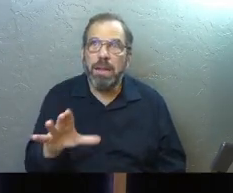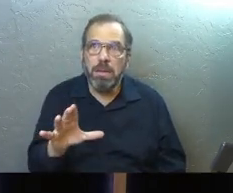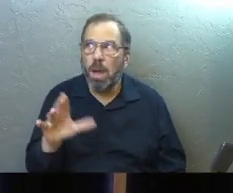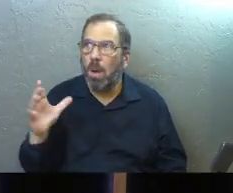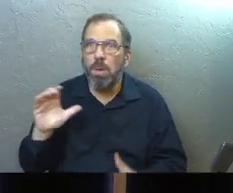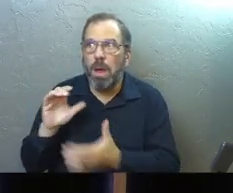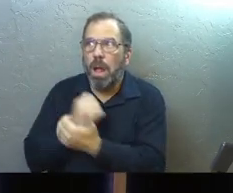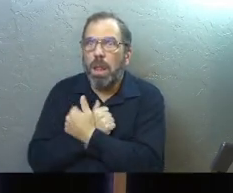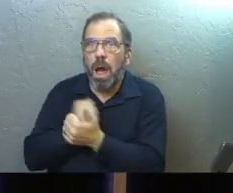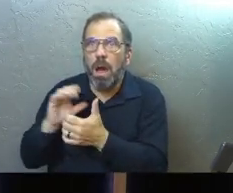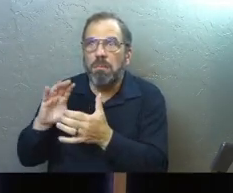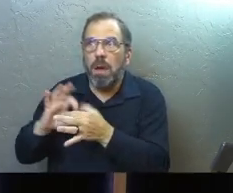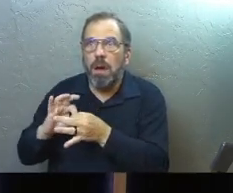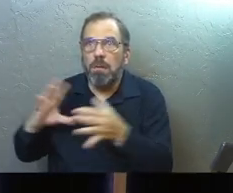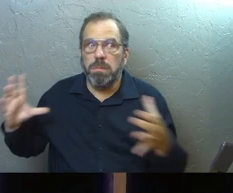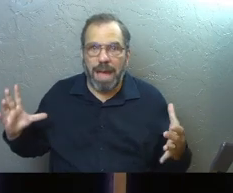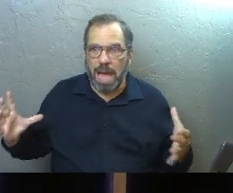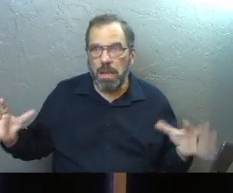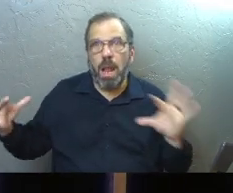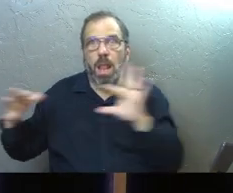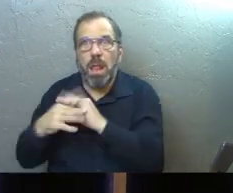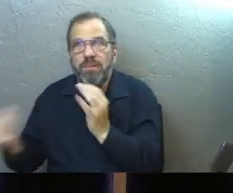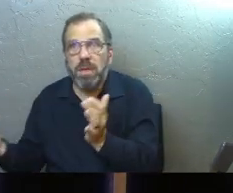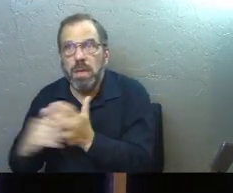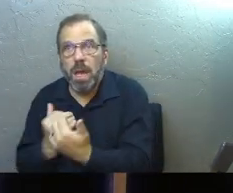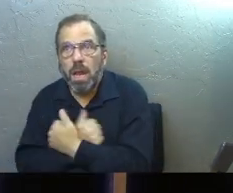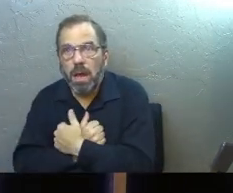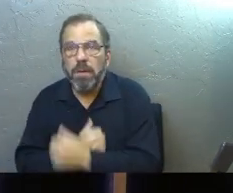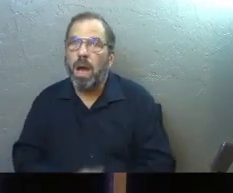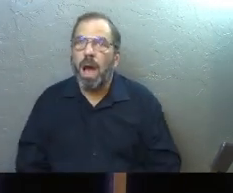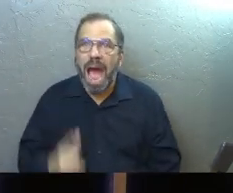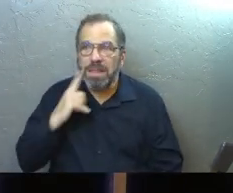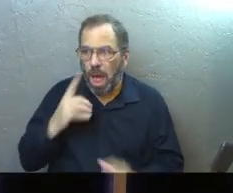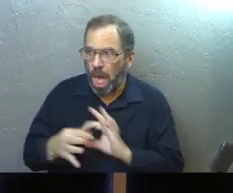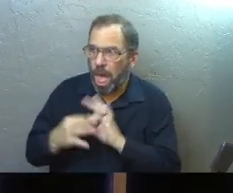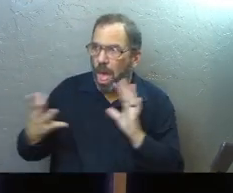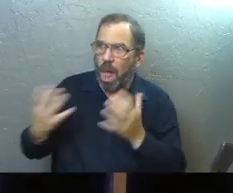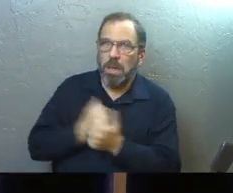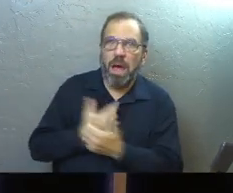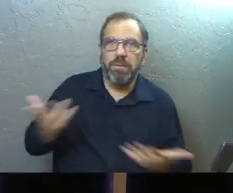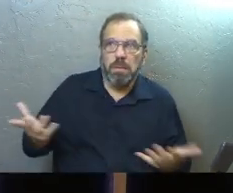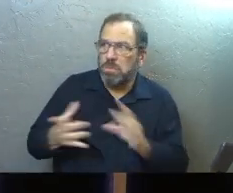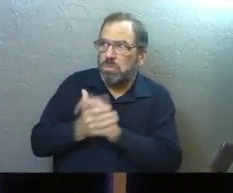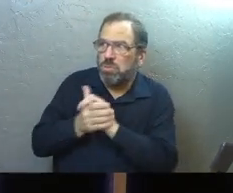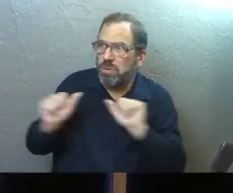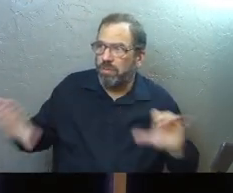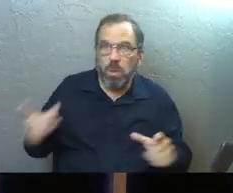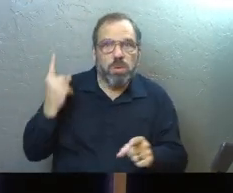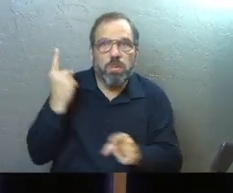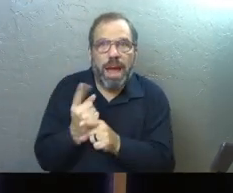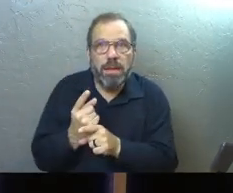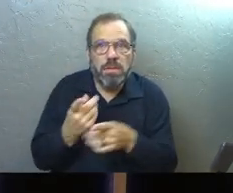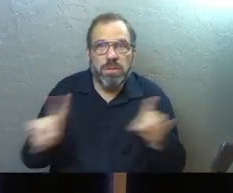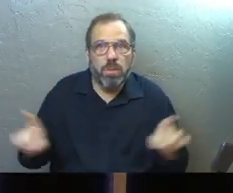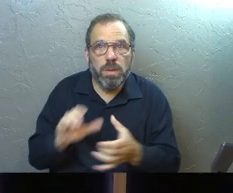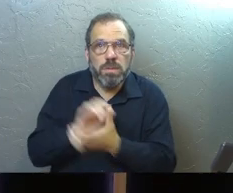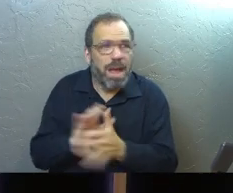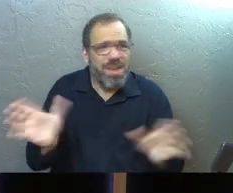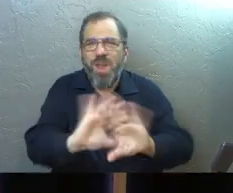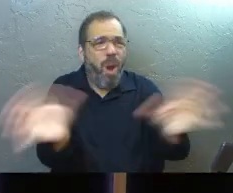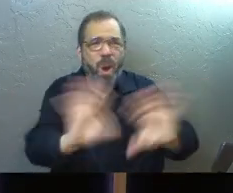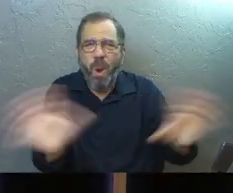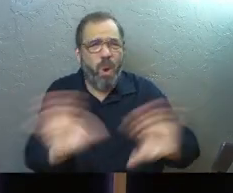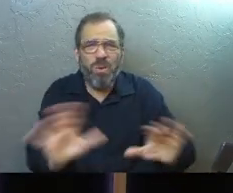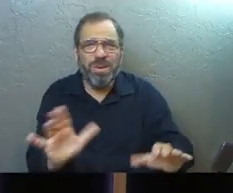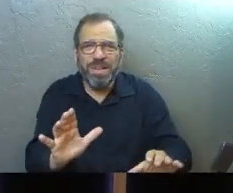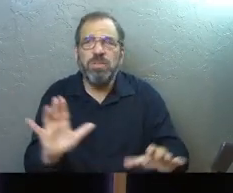out of love and then fall back into love again. I thought when you fell out of love, you just got divorced. Isn't that what people do? It's like, no,